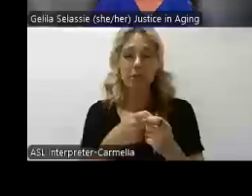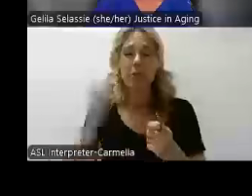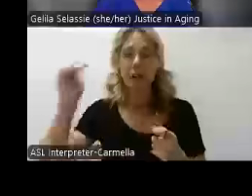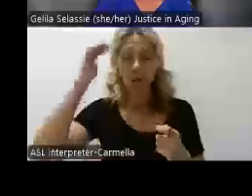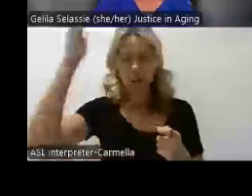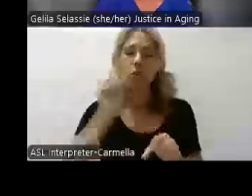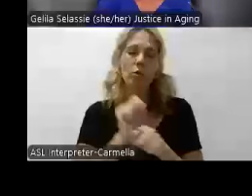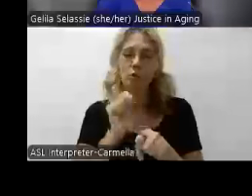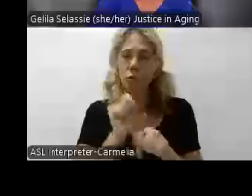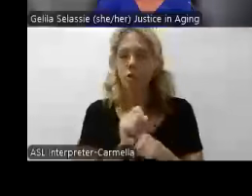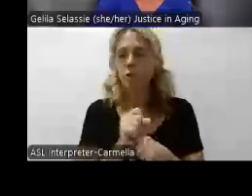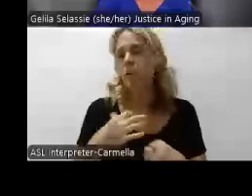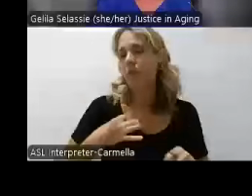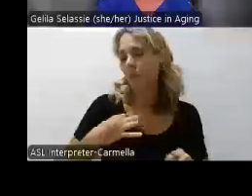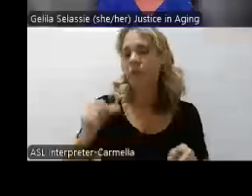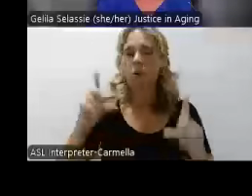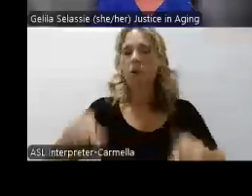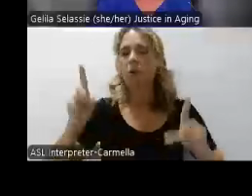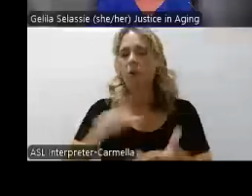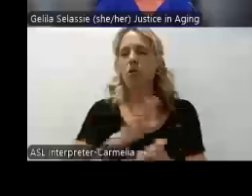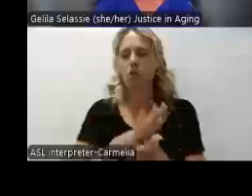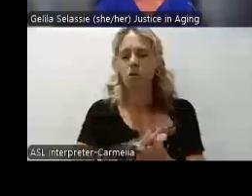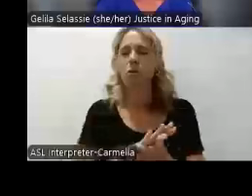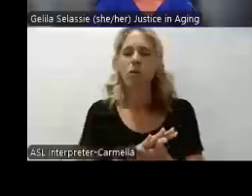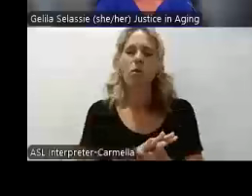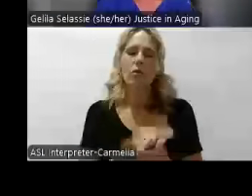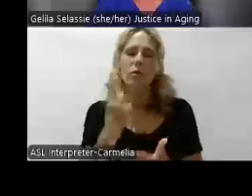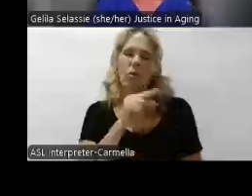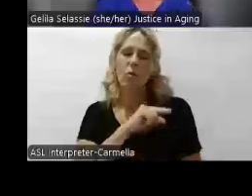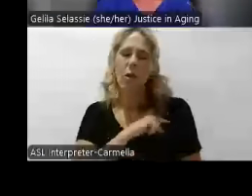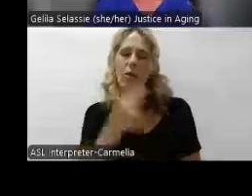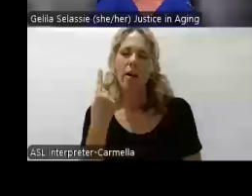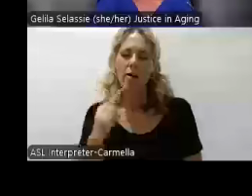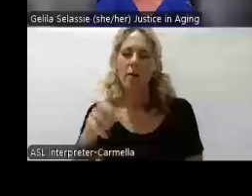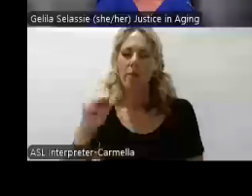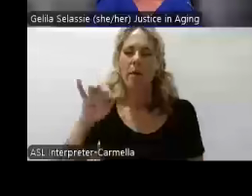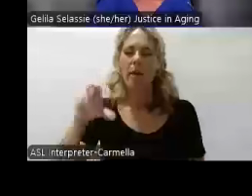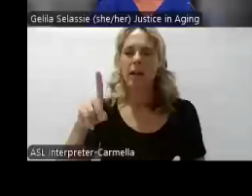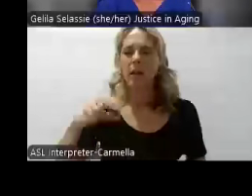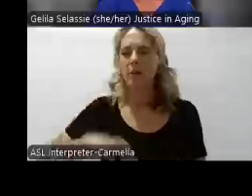work, volunteer, or go to school in order to qualify for Medicaid benefits.